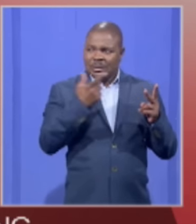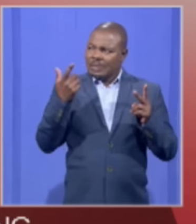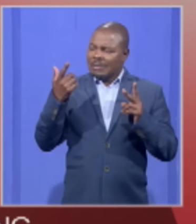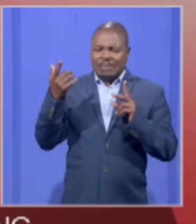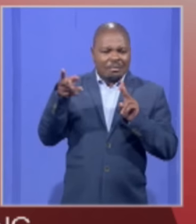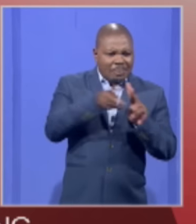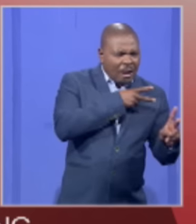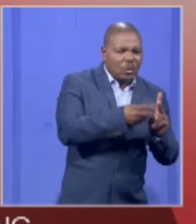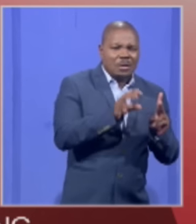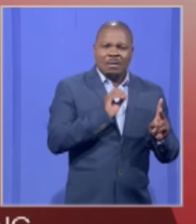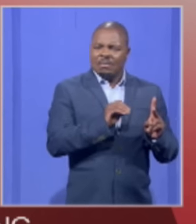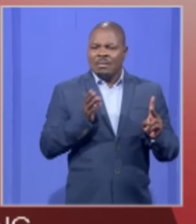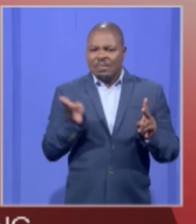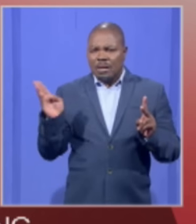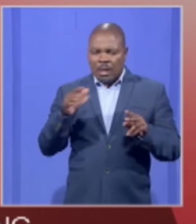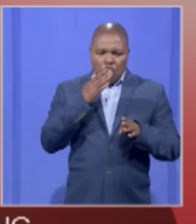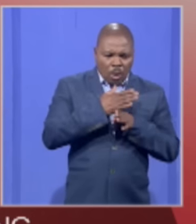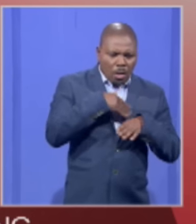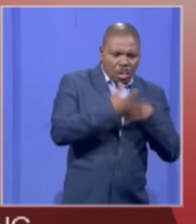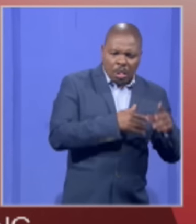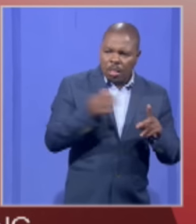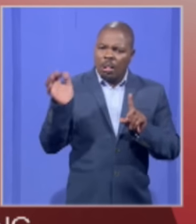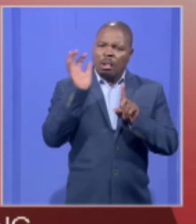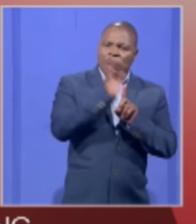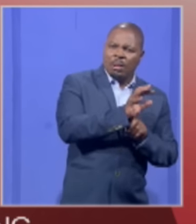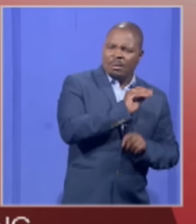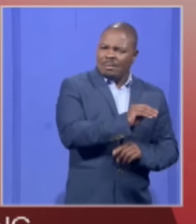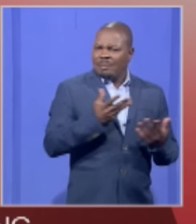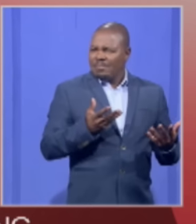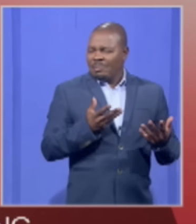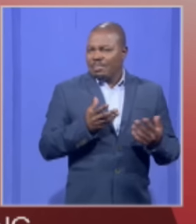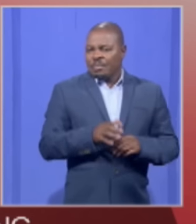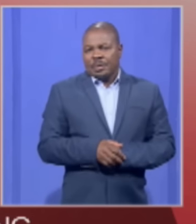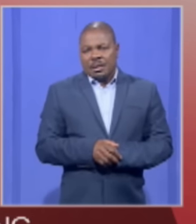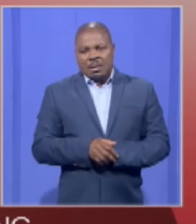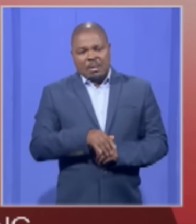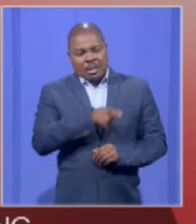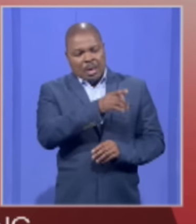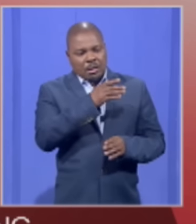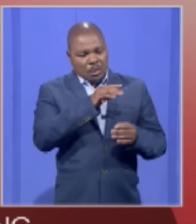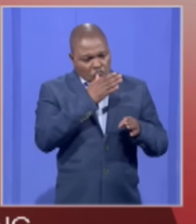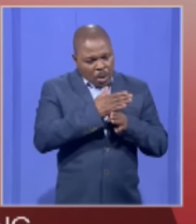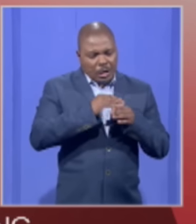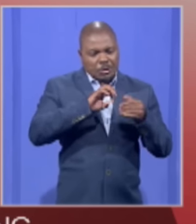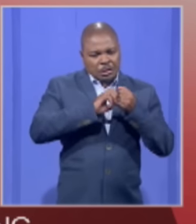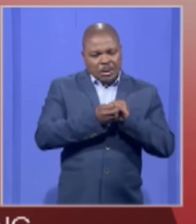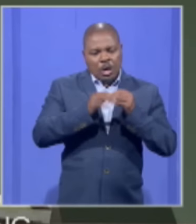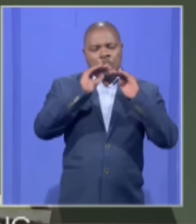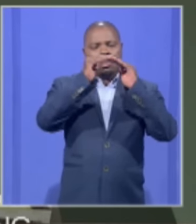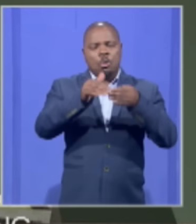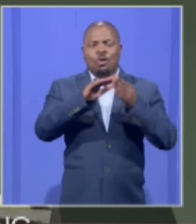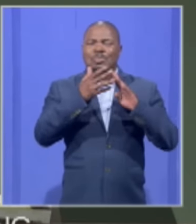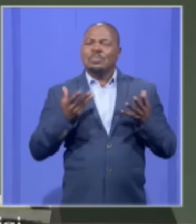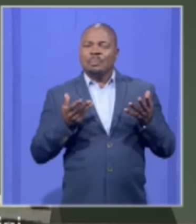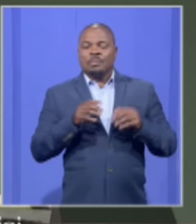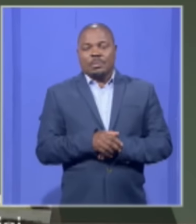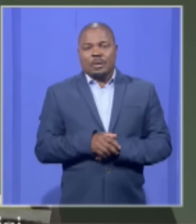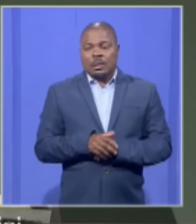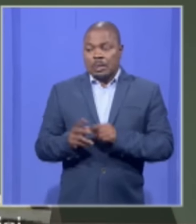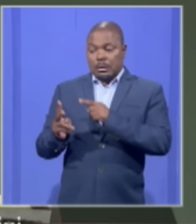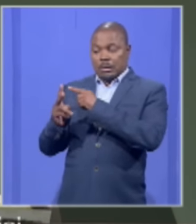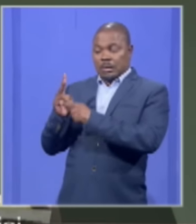violence and hostility while carrying out their responsible duties of working and protecting our society. Babelaellwa